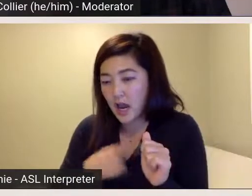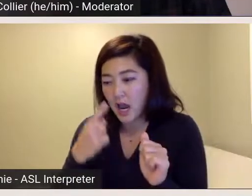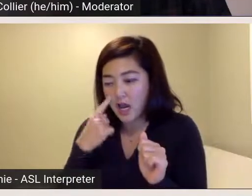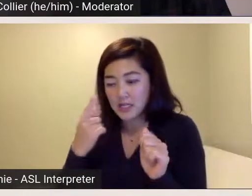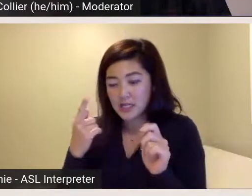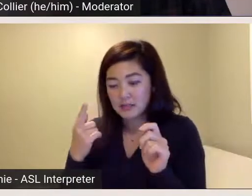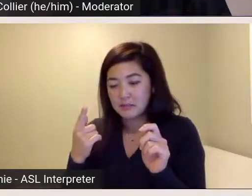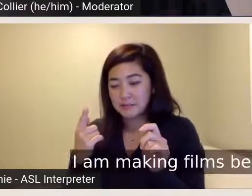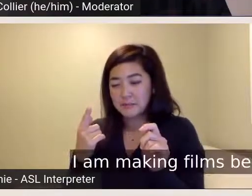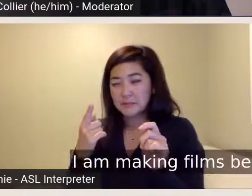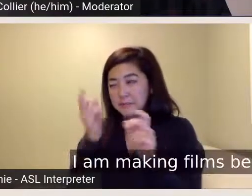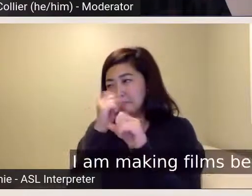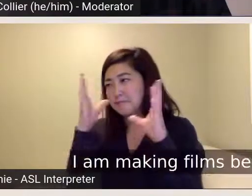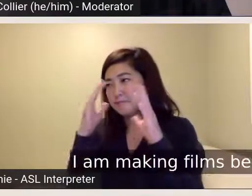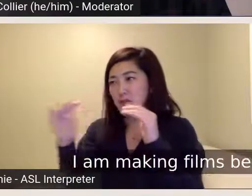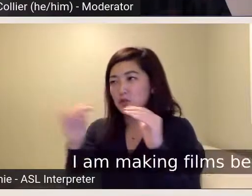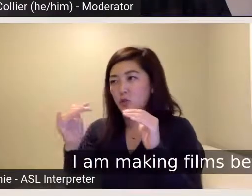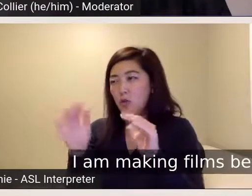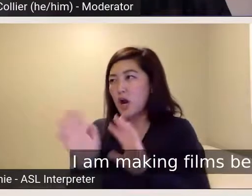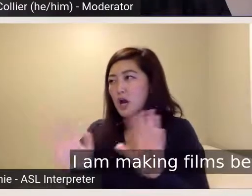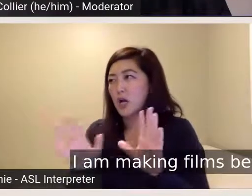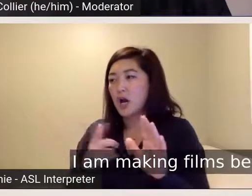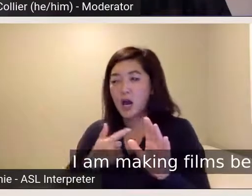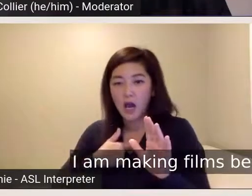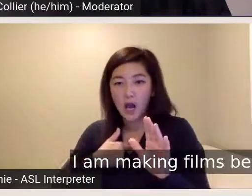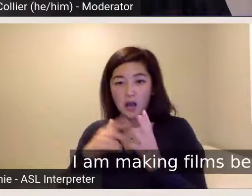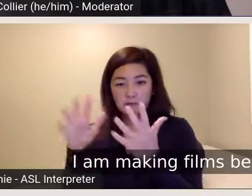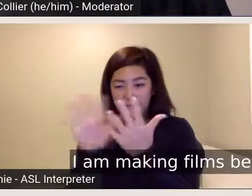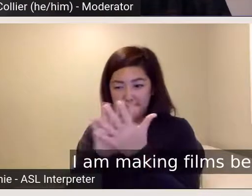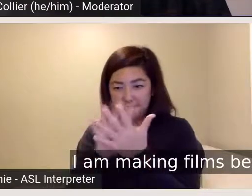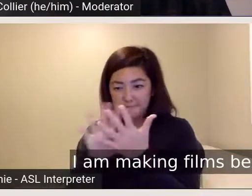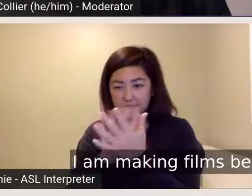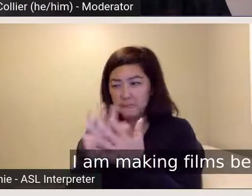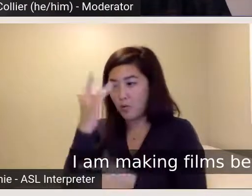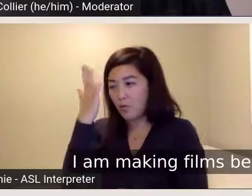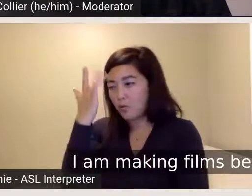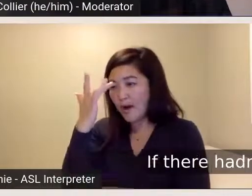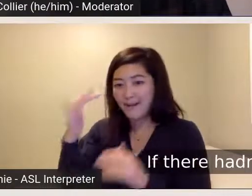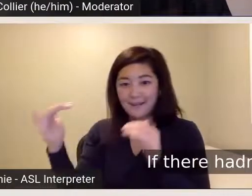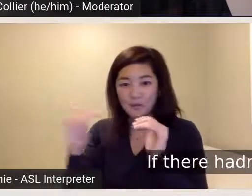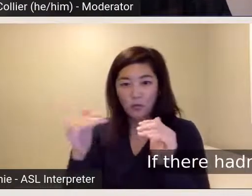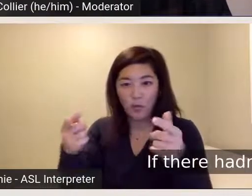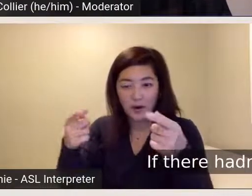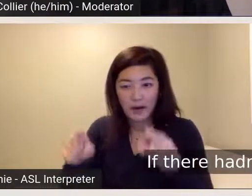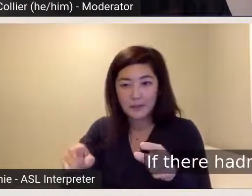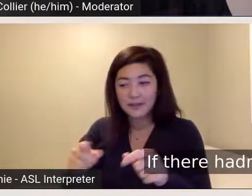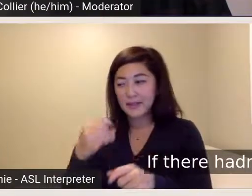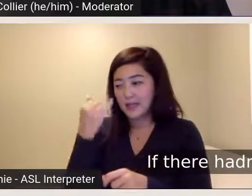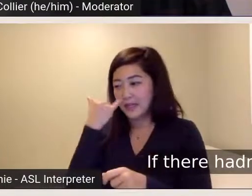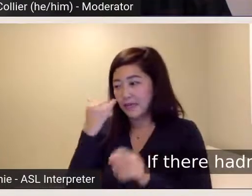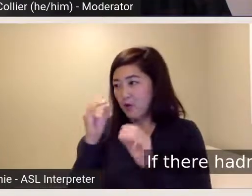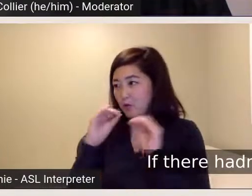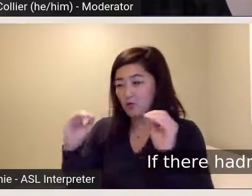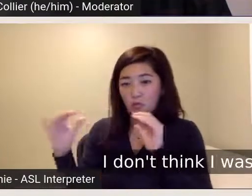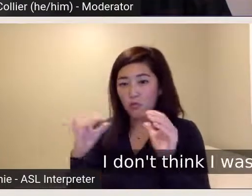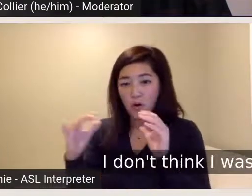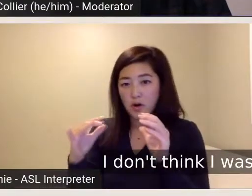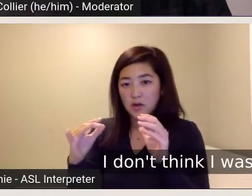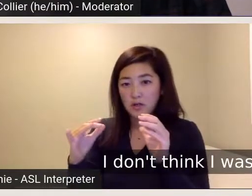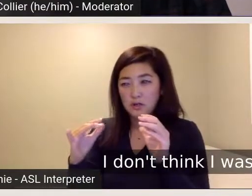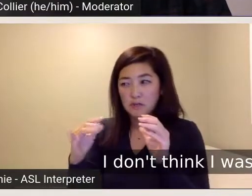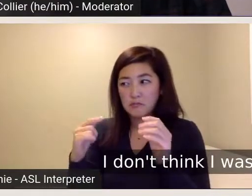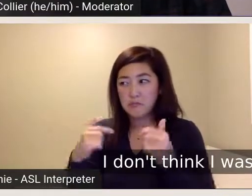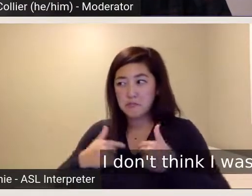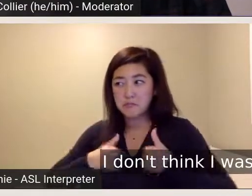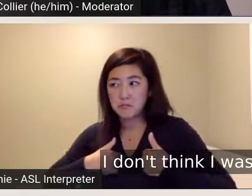war. I am making films because there was a war. If there hadn't been the war, I don't